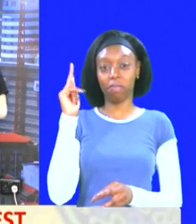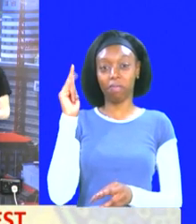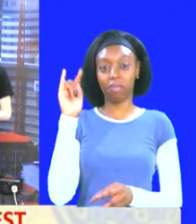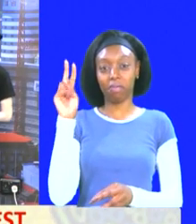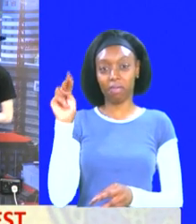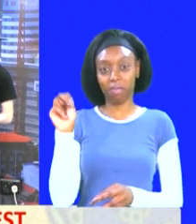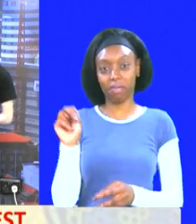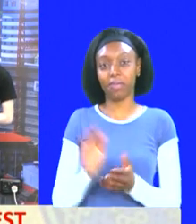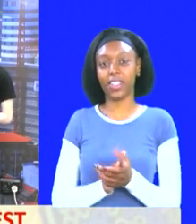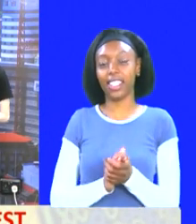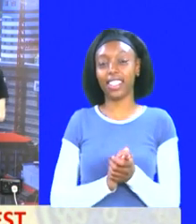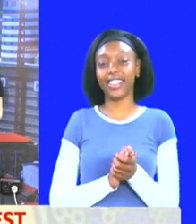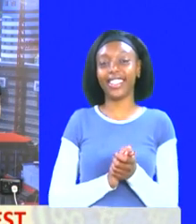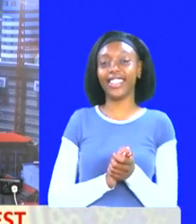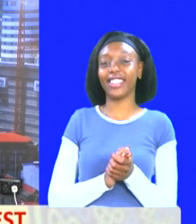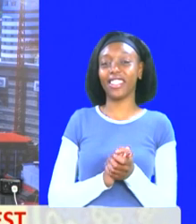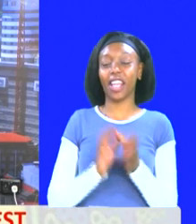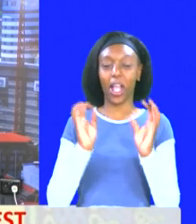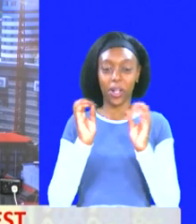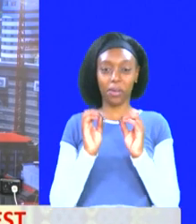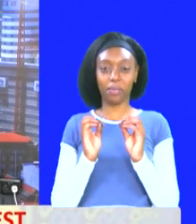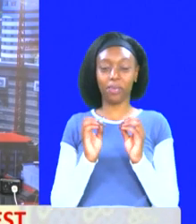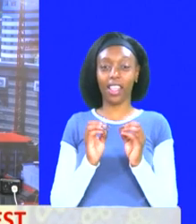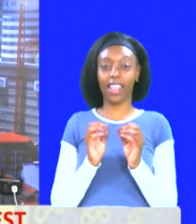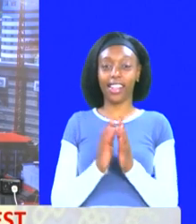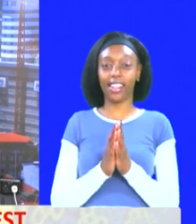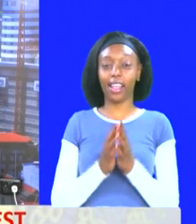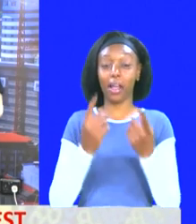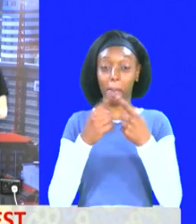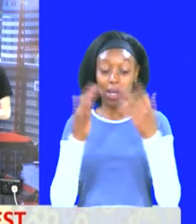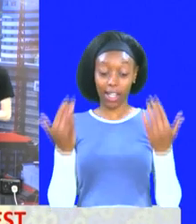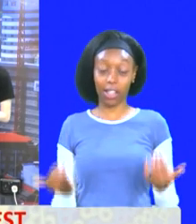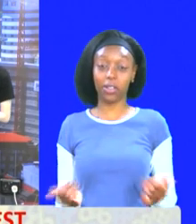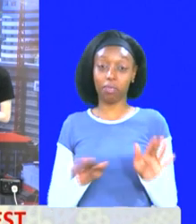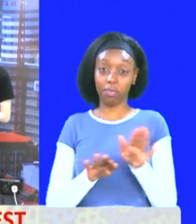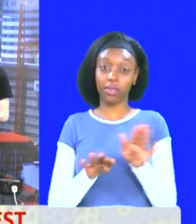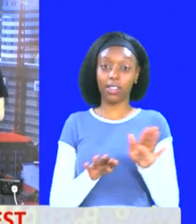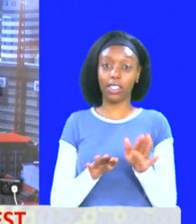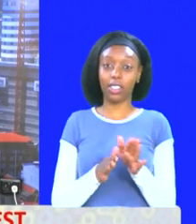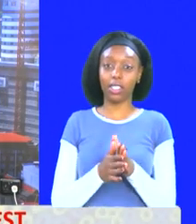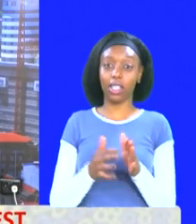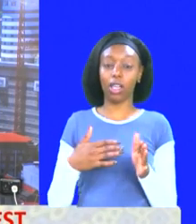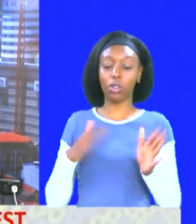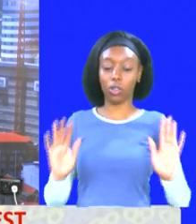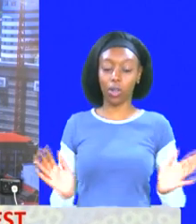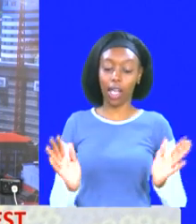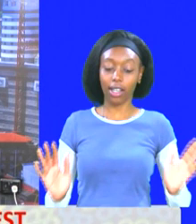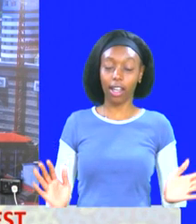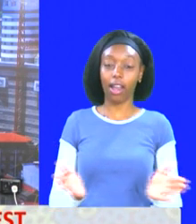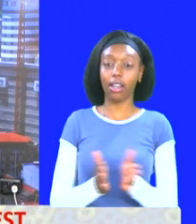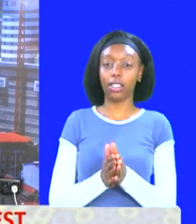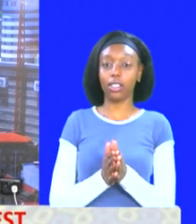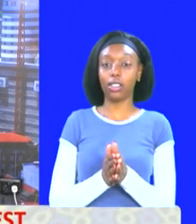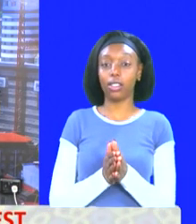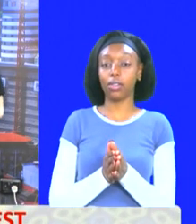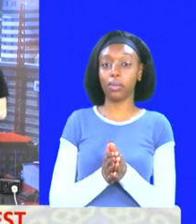Taras. Sijui akina nani. Mumanza, lakini that has been our artist. But say DJ, let me just give the motivation of this week. Oh, na by